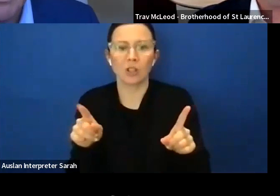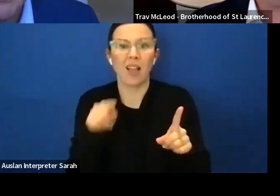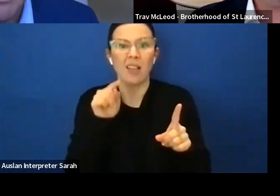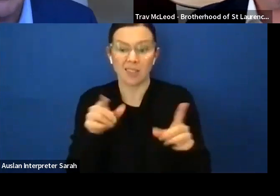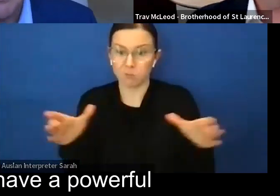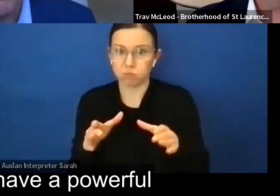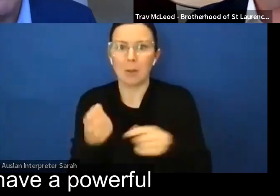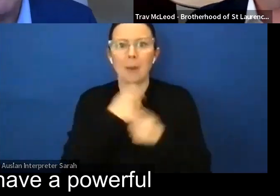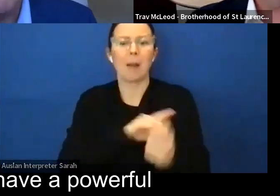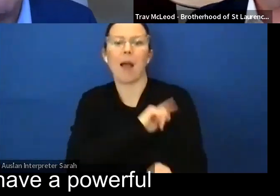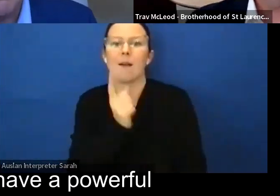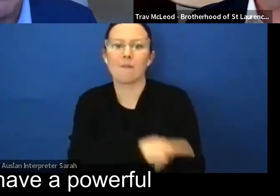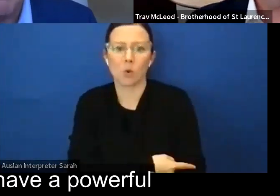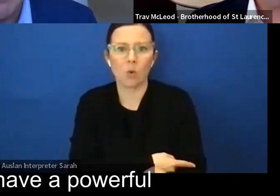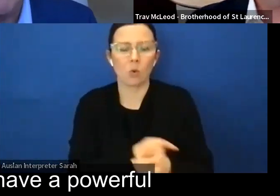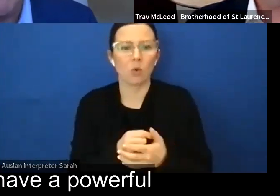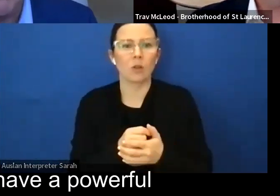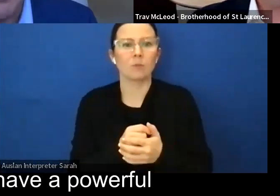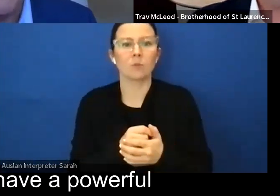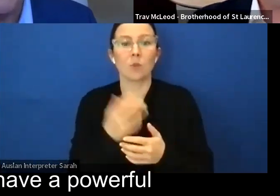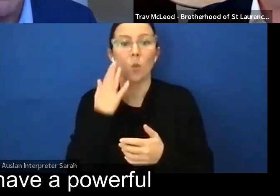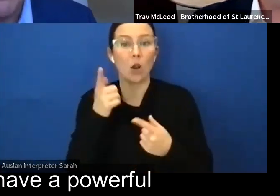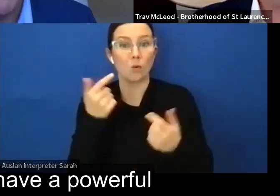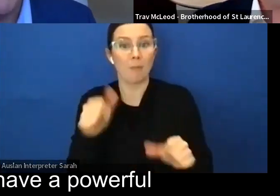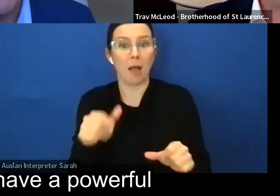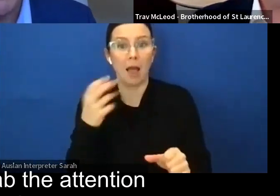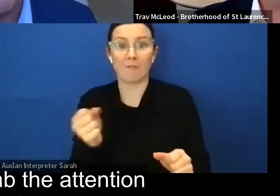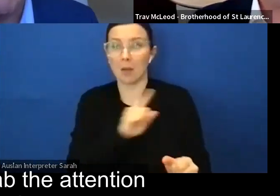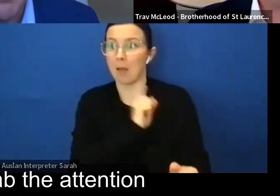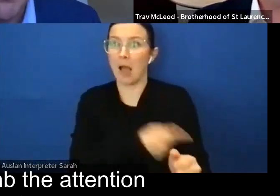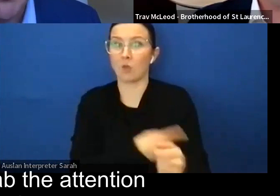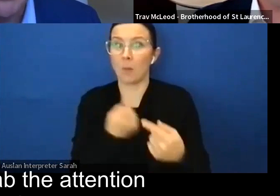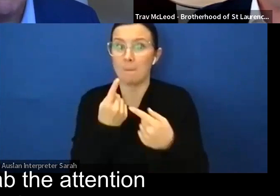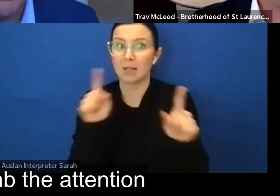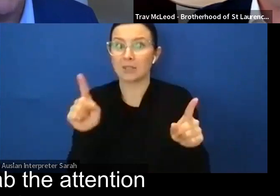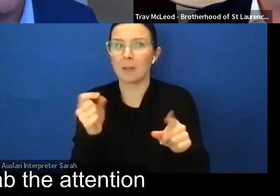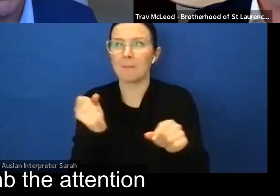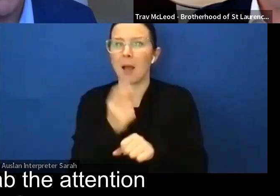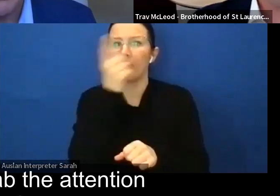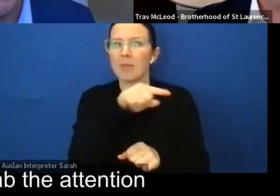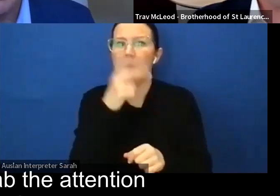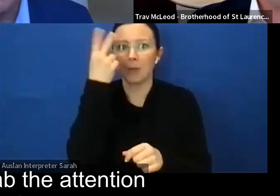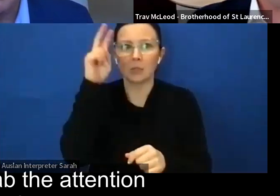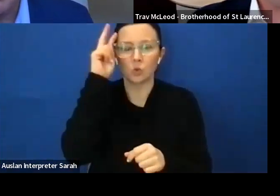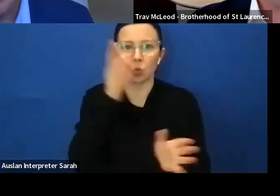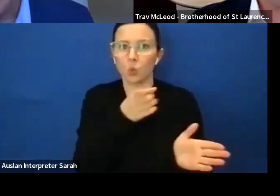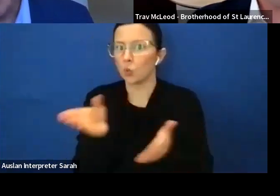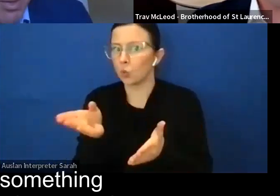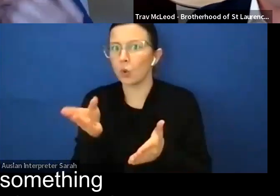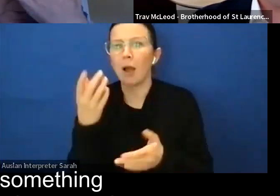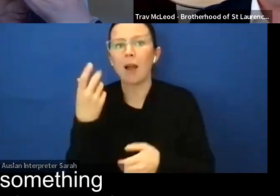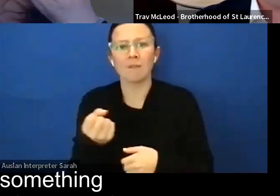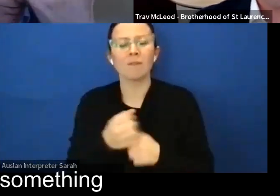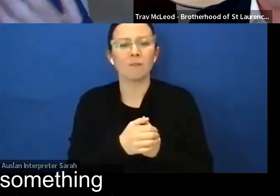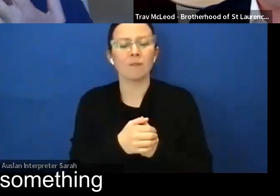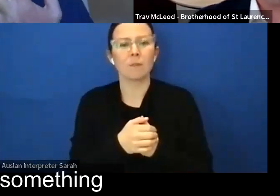powerful. And when you have a powerful cut-through message, you start to grab the attention of the political process. I